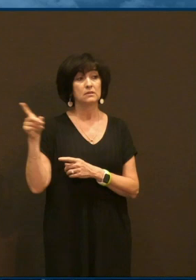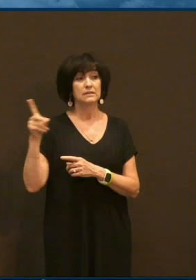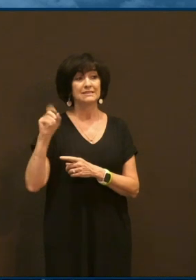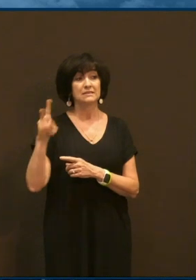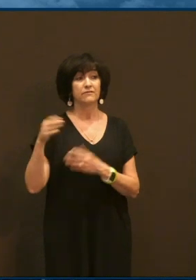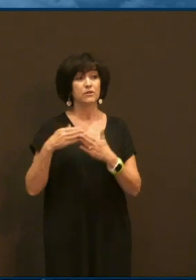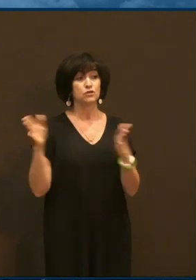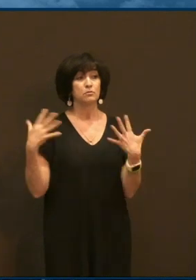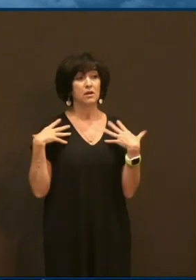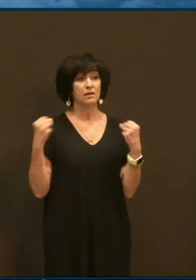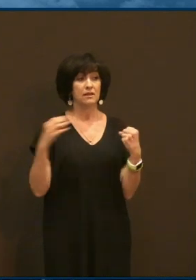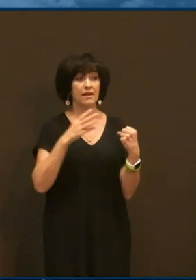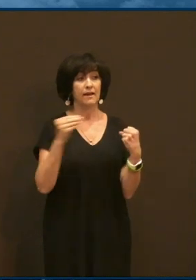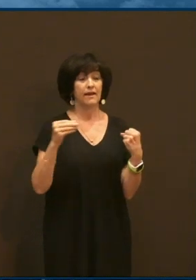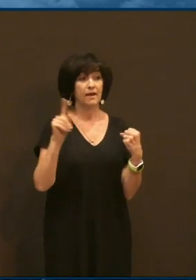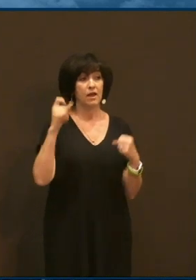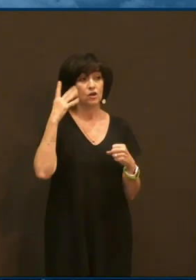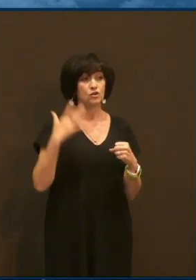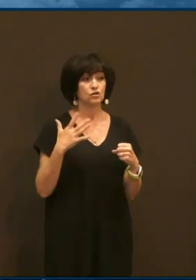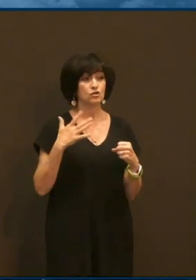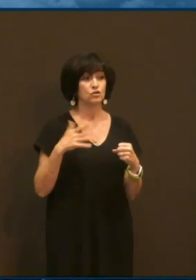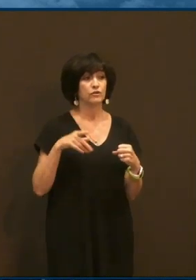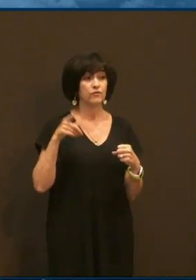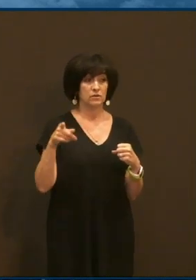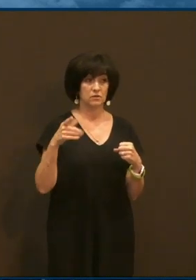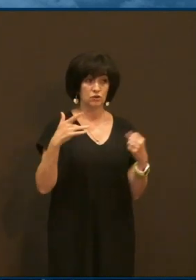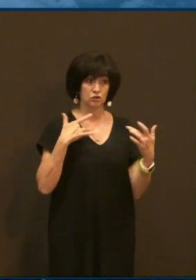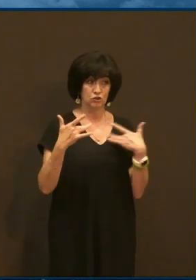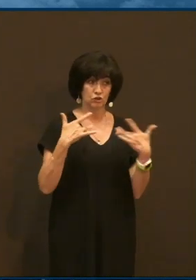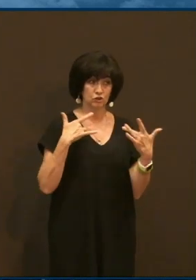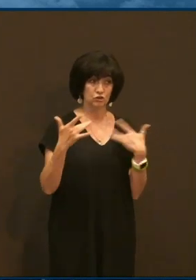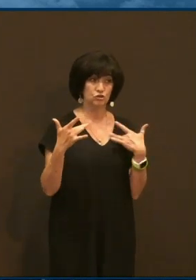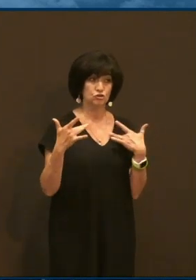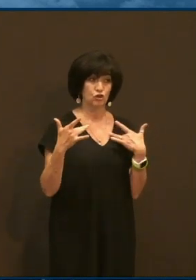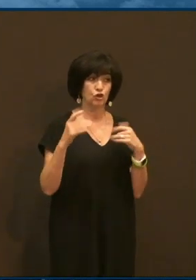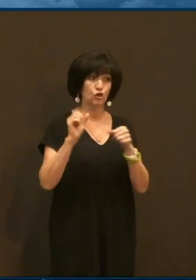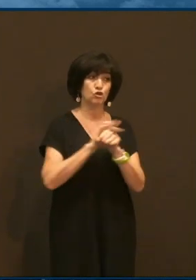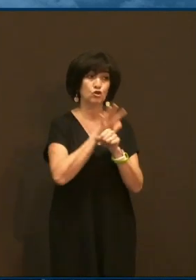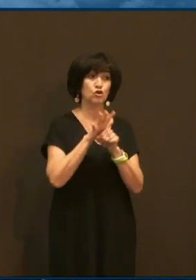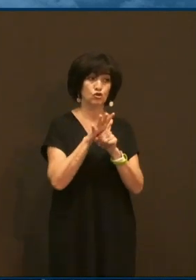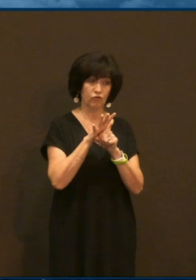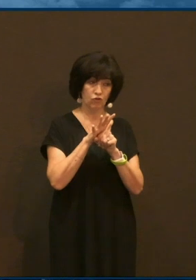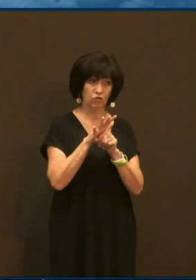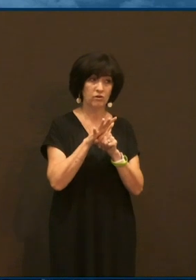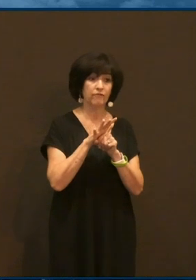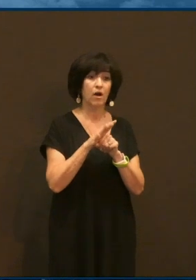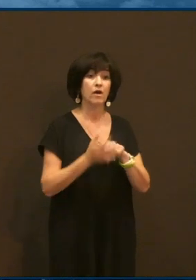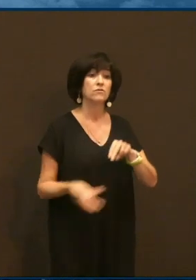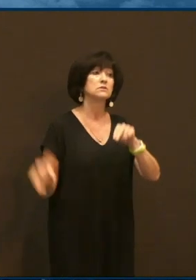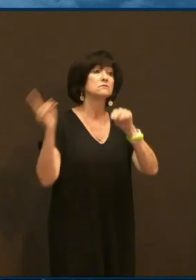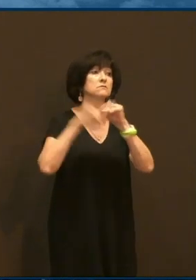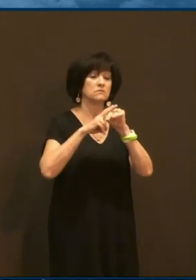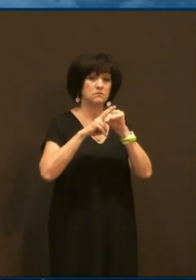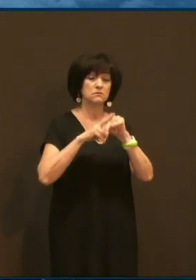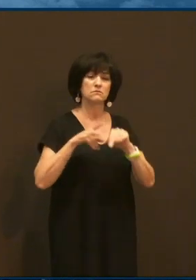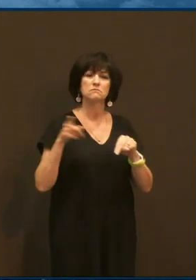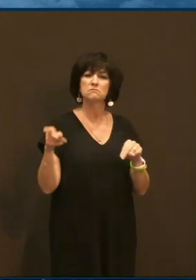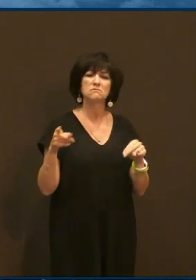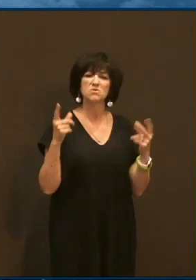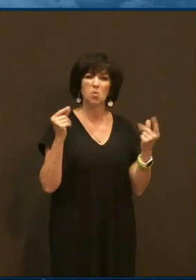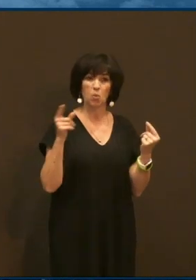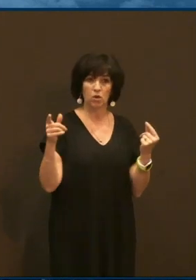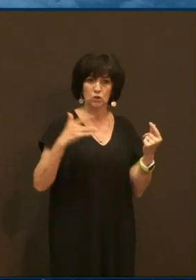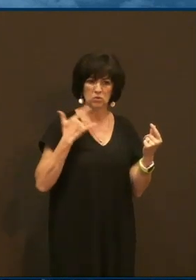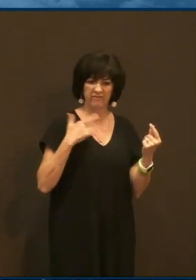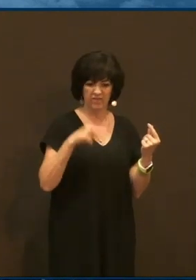wave of the coronavirus, as there's some fear this will happen in the fall? What plans are being made in case there is a resurgence?